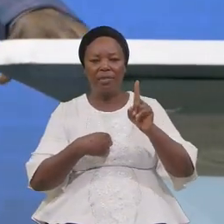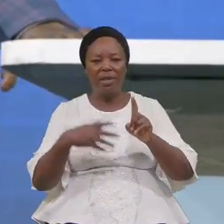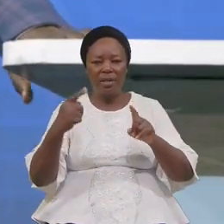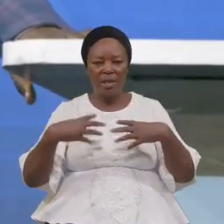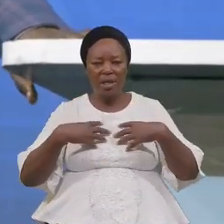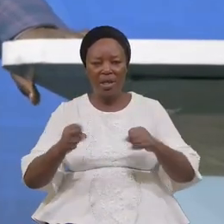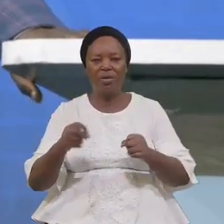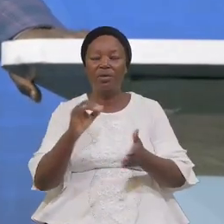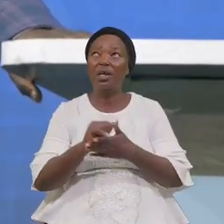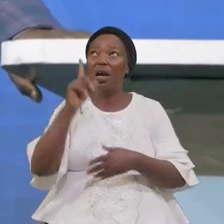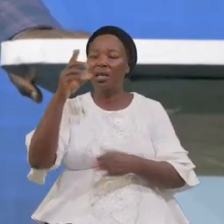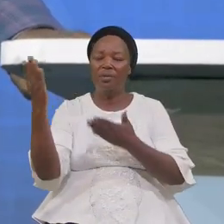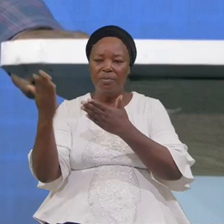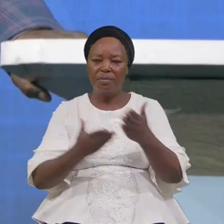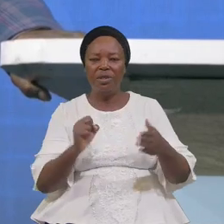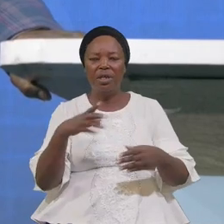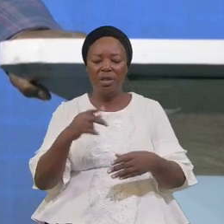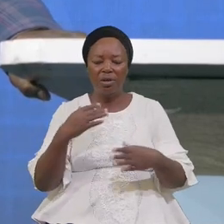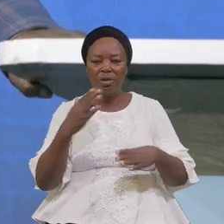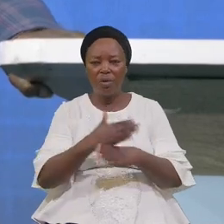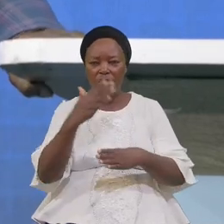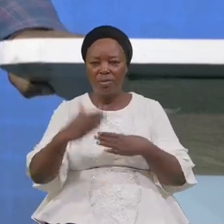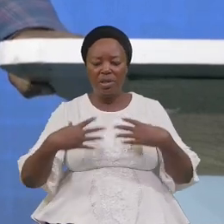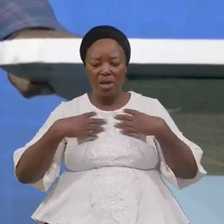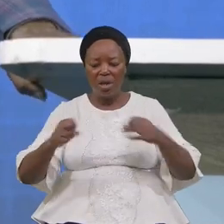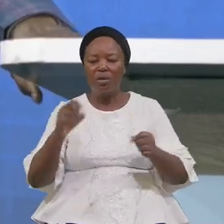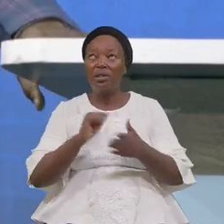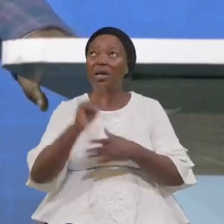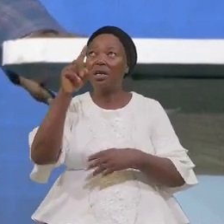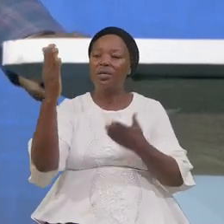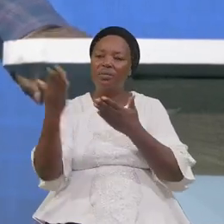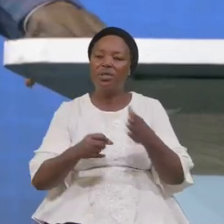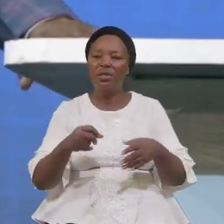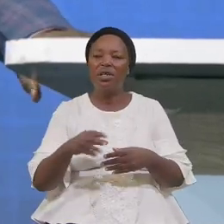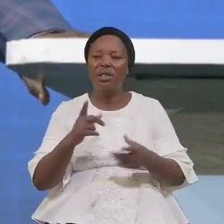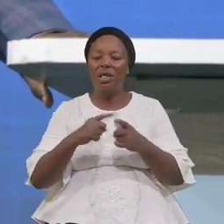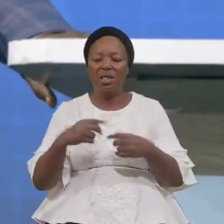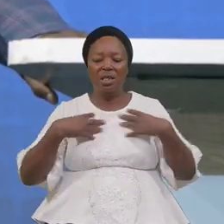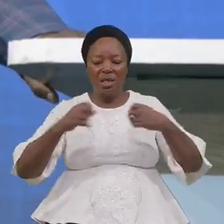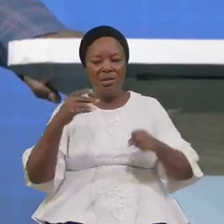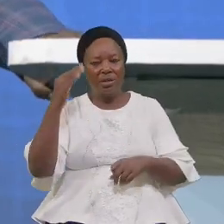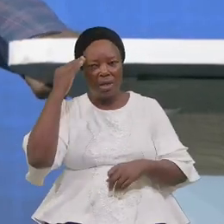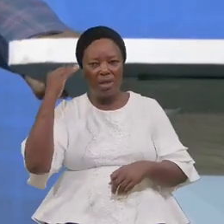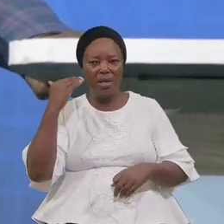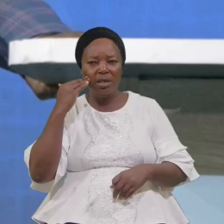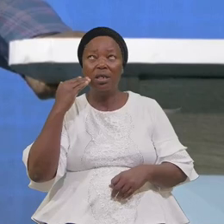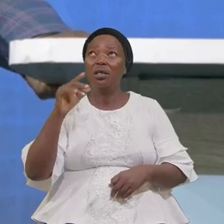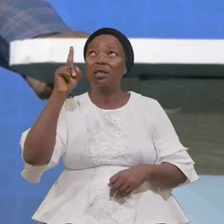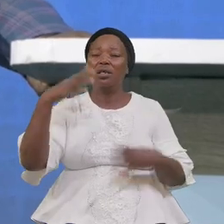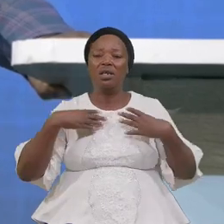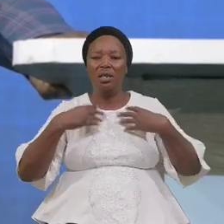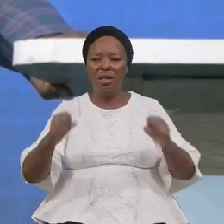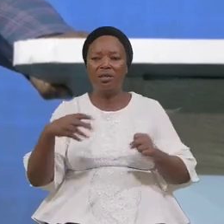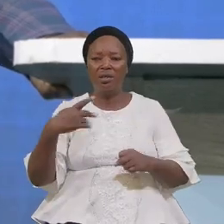brings, the complete cure that he brings, he cures the head, he cures the mind,